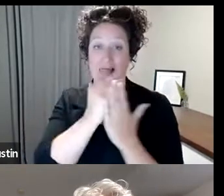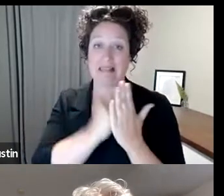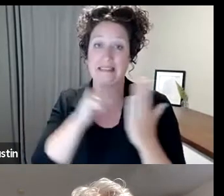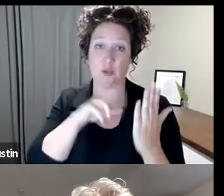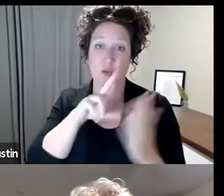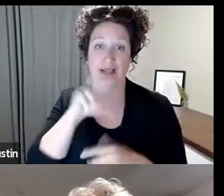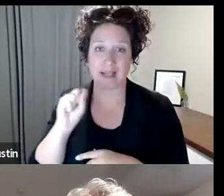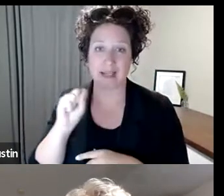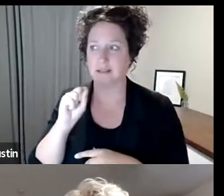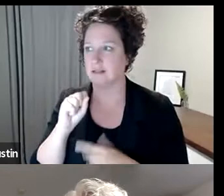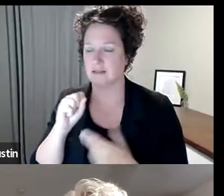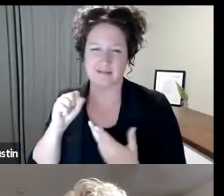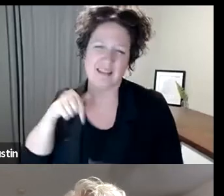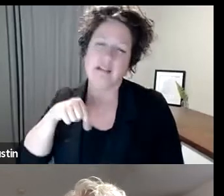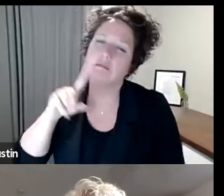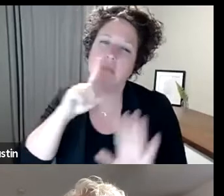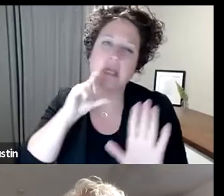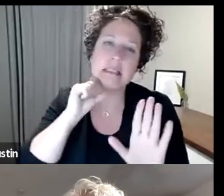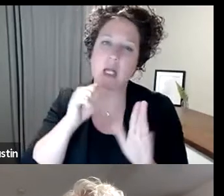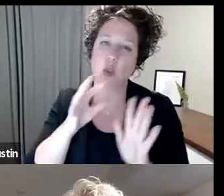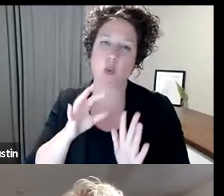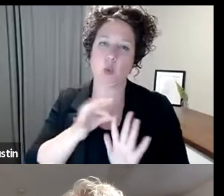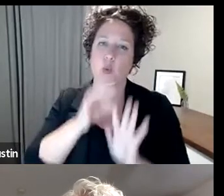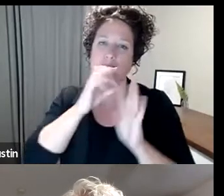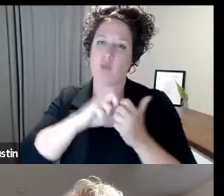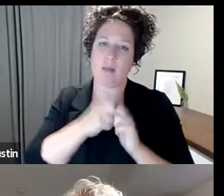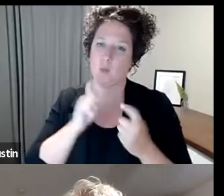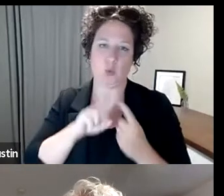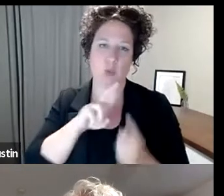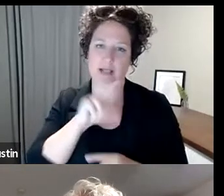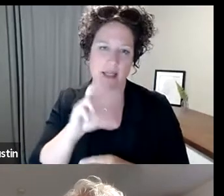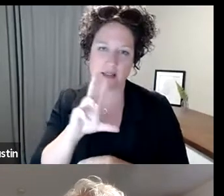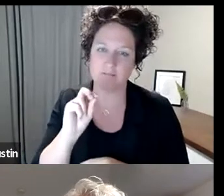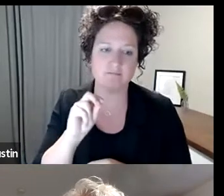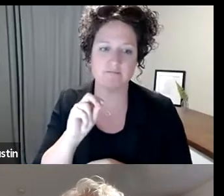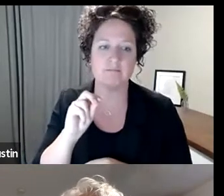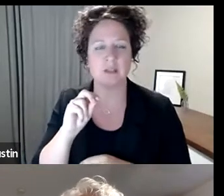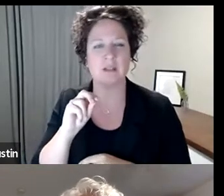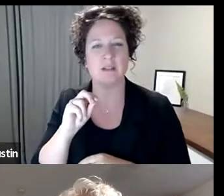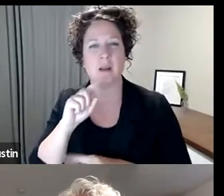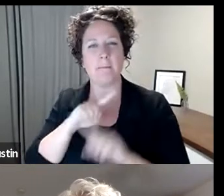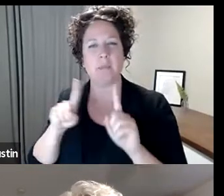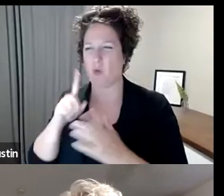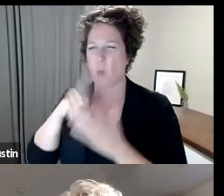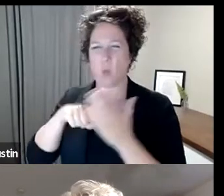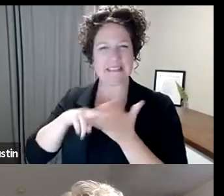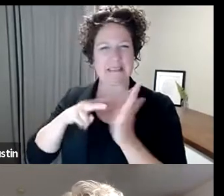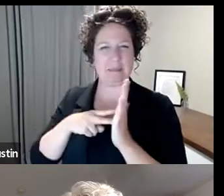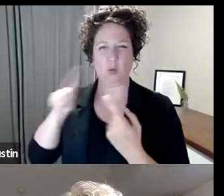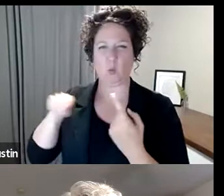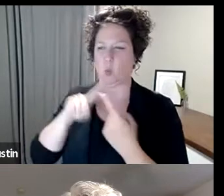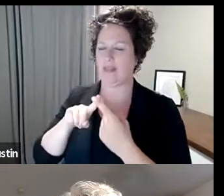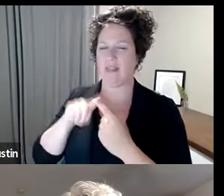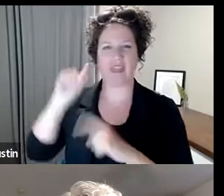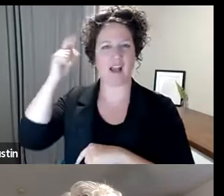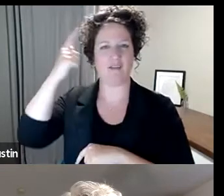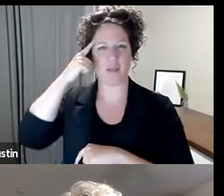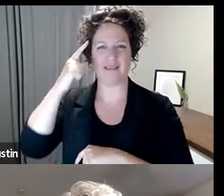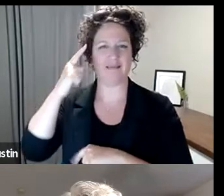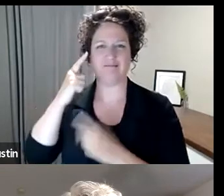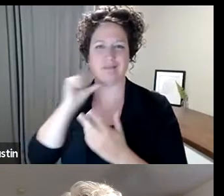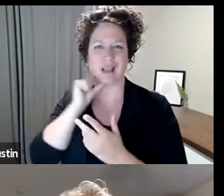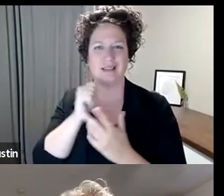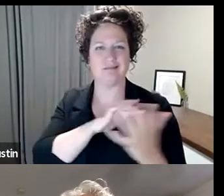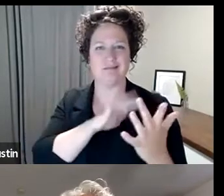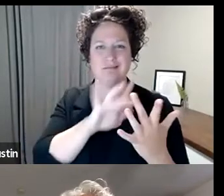and this is not unique to the United States in recent years, about what it means when the government fails to effectively reach everyone. And